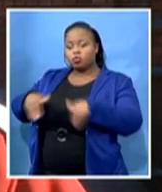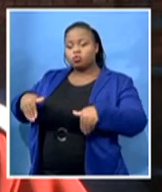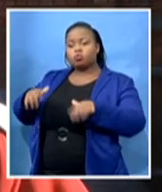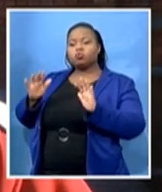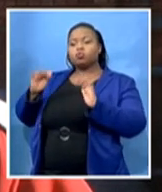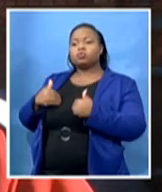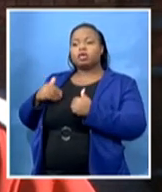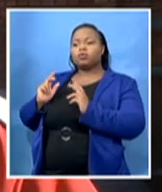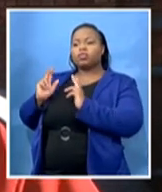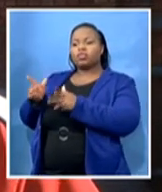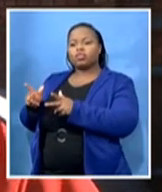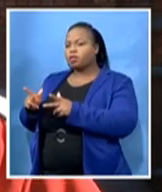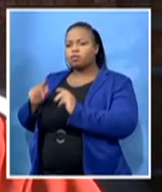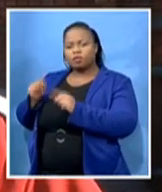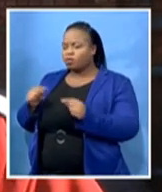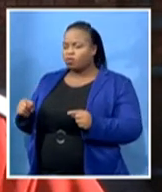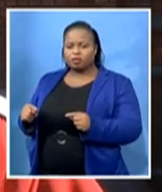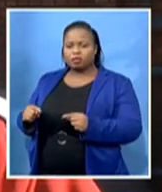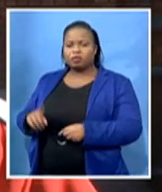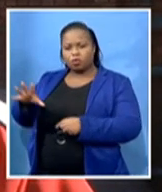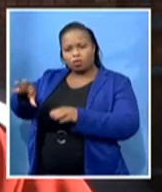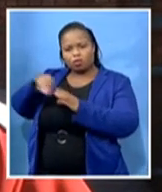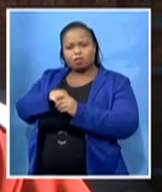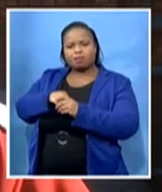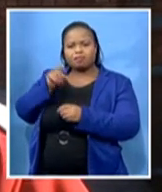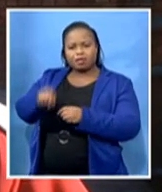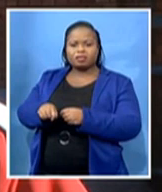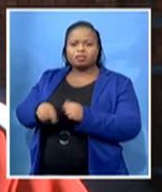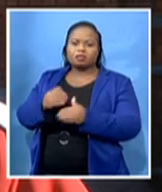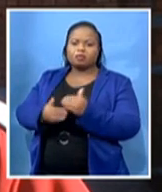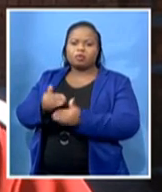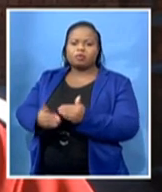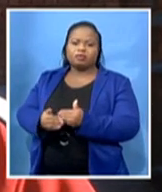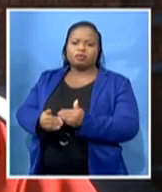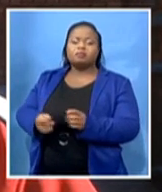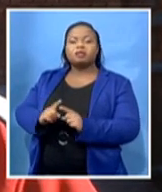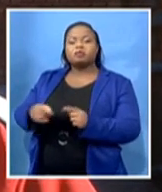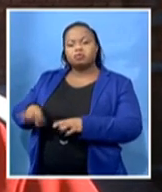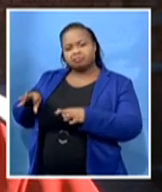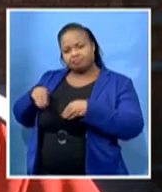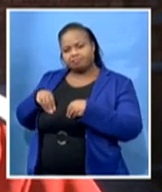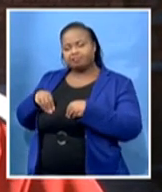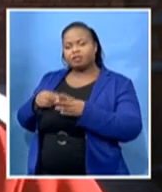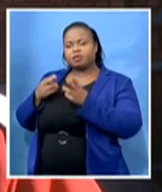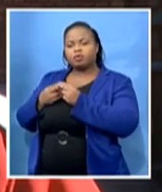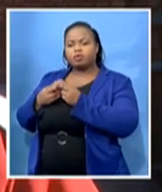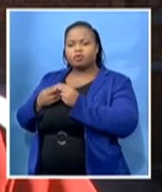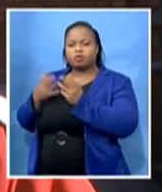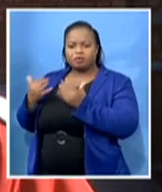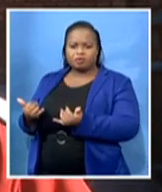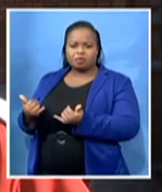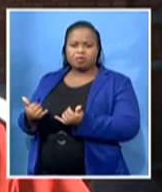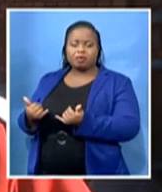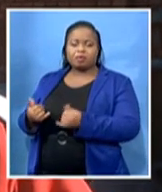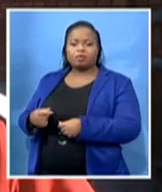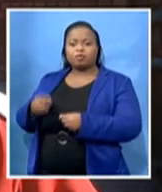terms of ensuring that they are healthy in the process. Hence, we welcome as the union, as per the communication yesterday by the department itself,